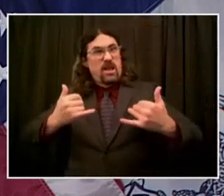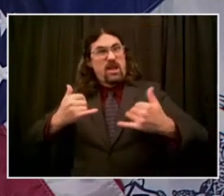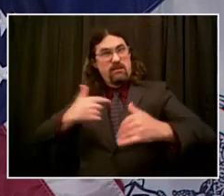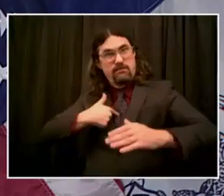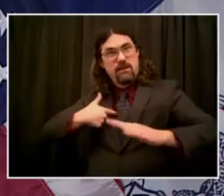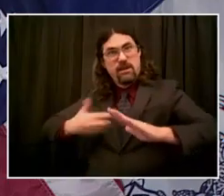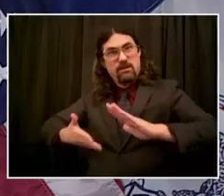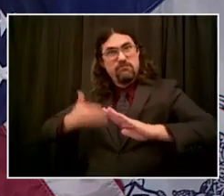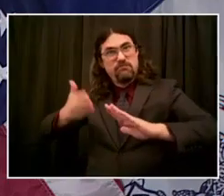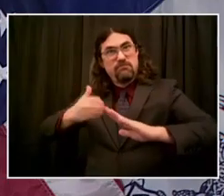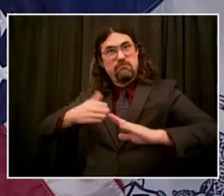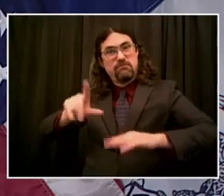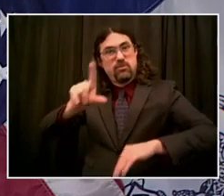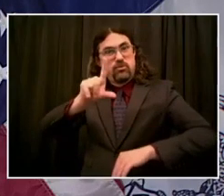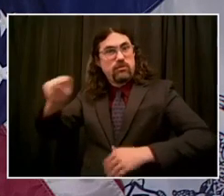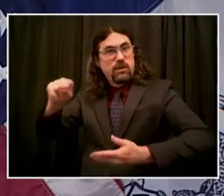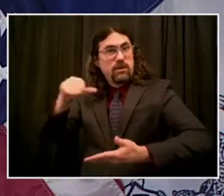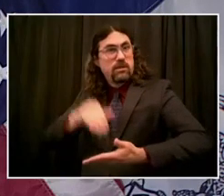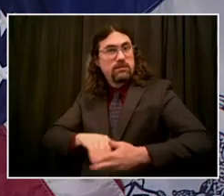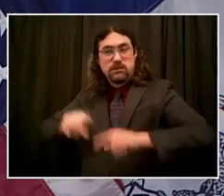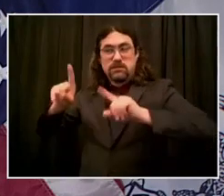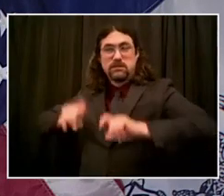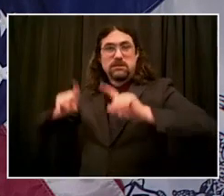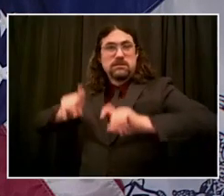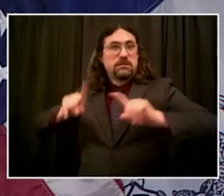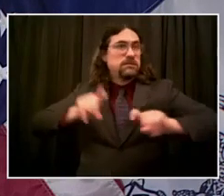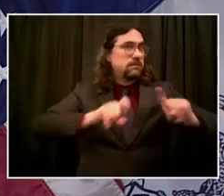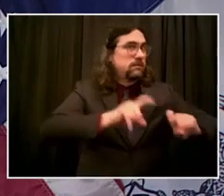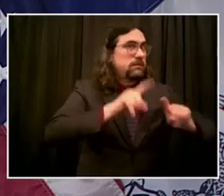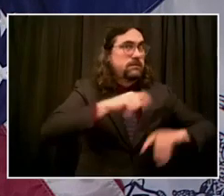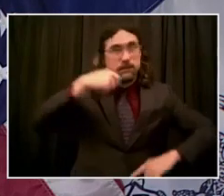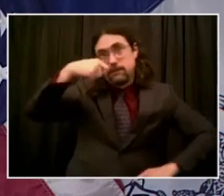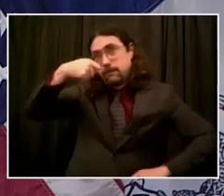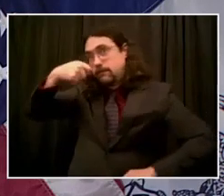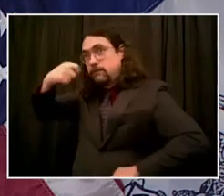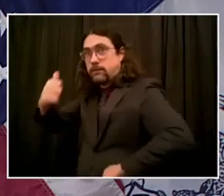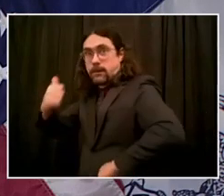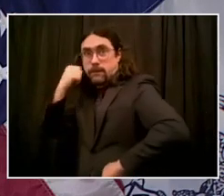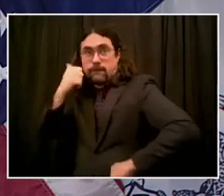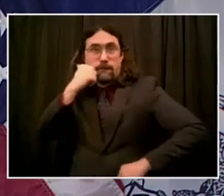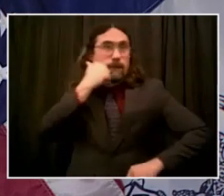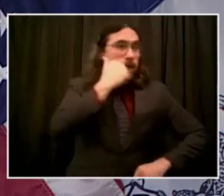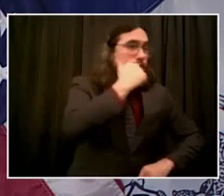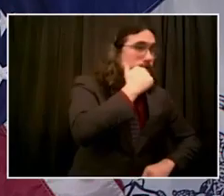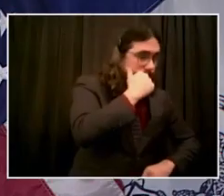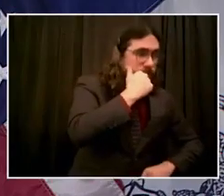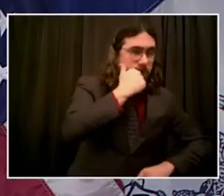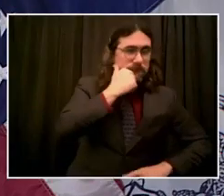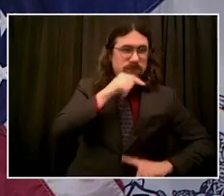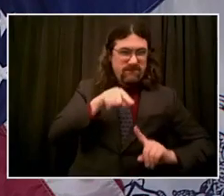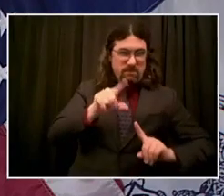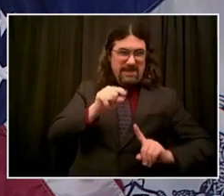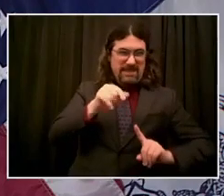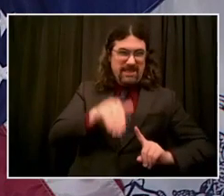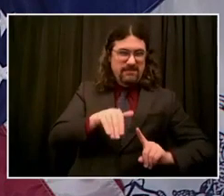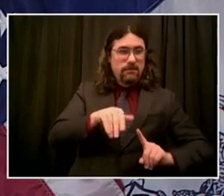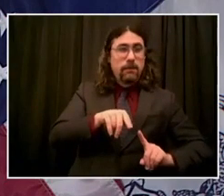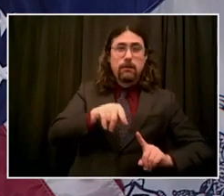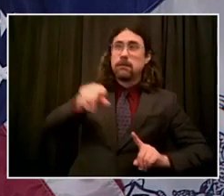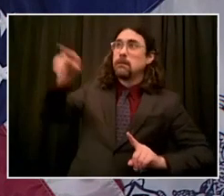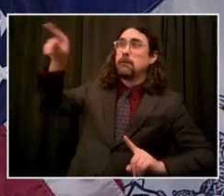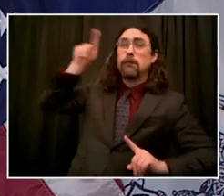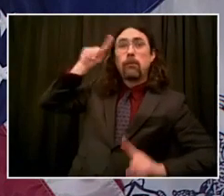big opportunities like CityMD, of course, we're going to go where we can get the most growth quickly, and doing it in a